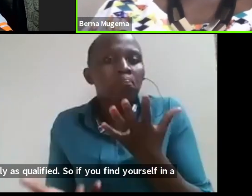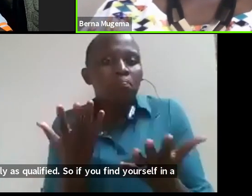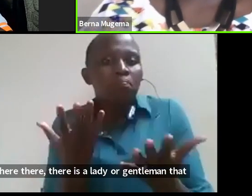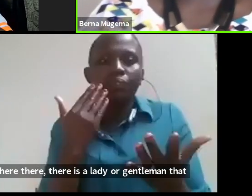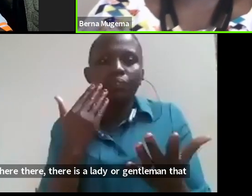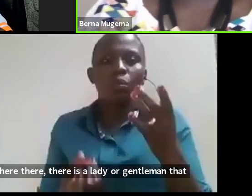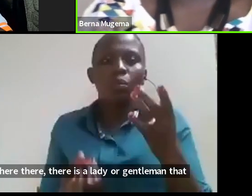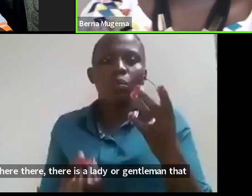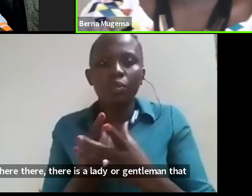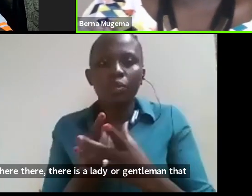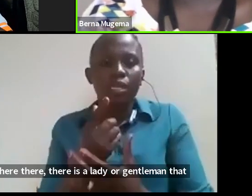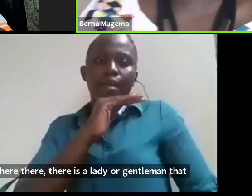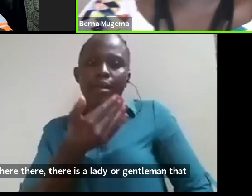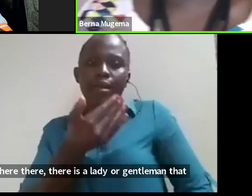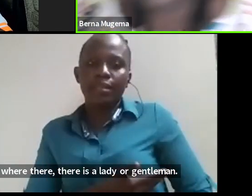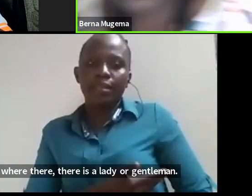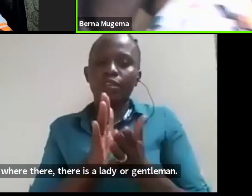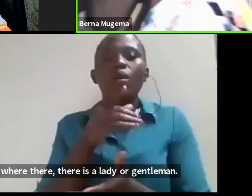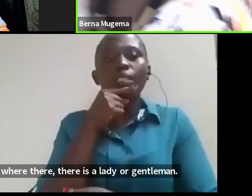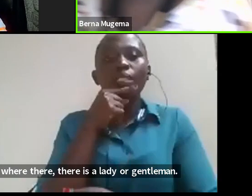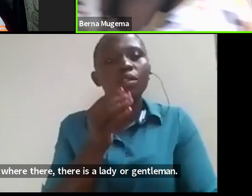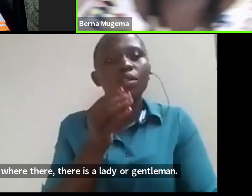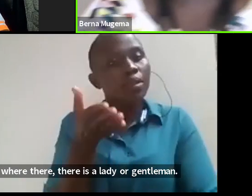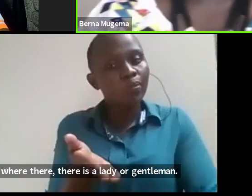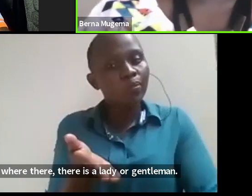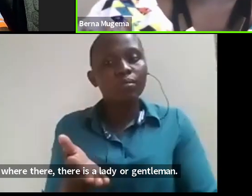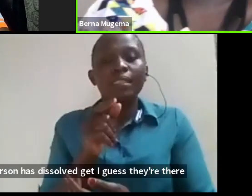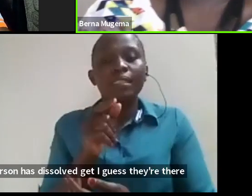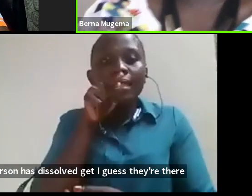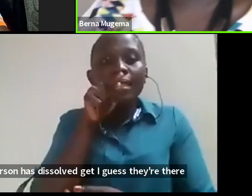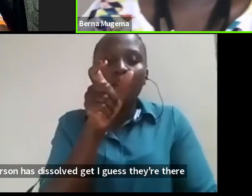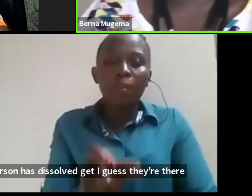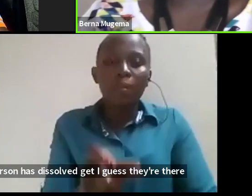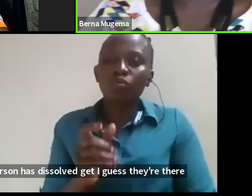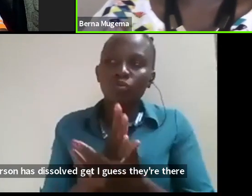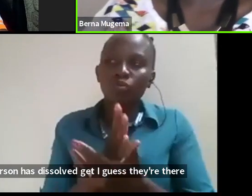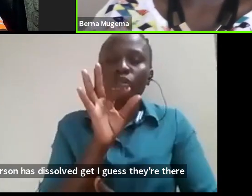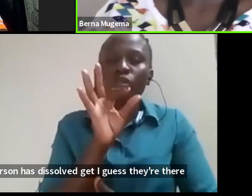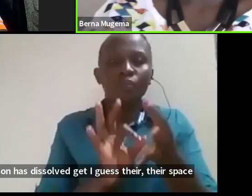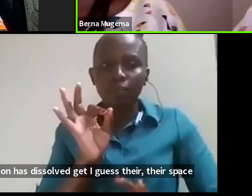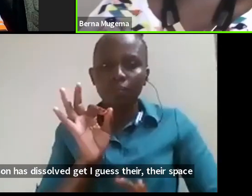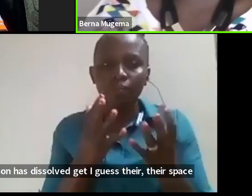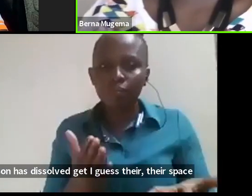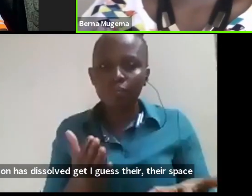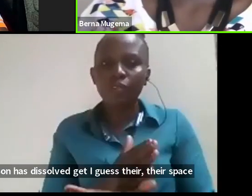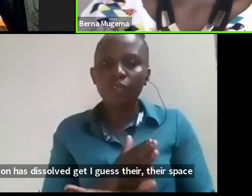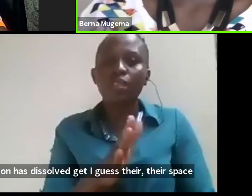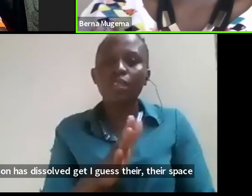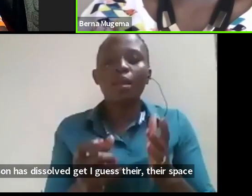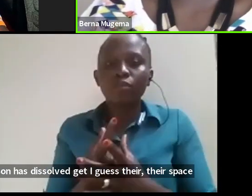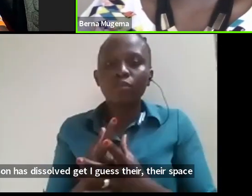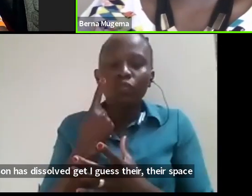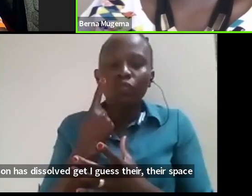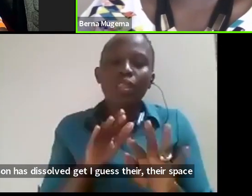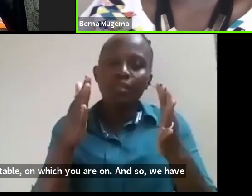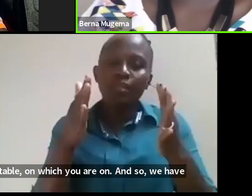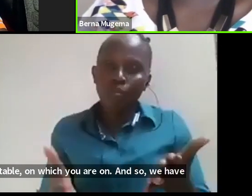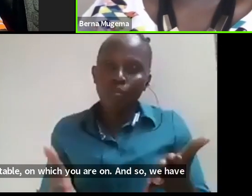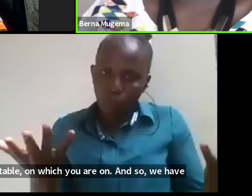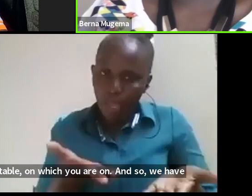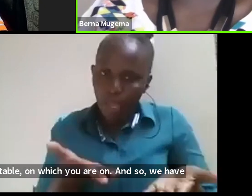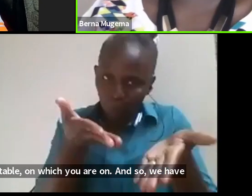that person has deserved their space on the table on which you are on. And so we have to